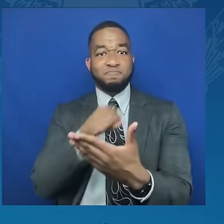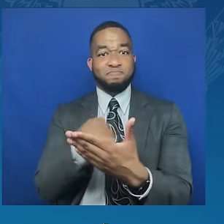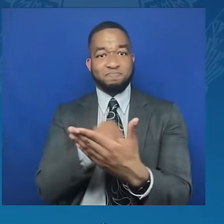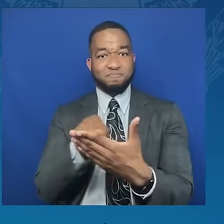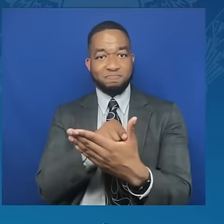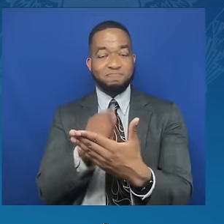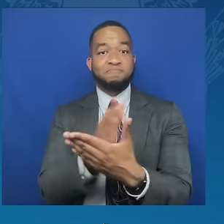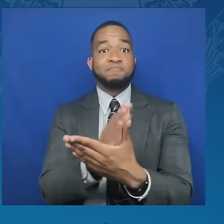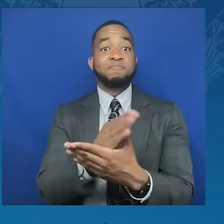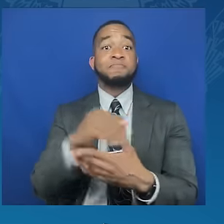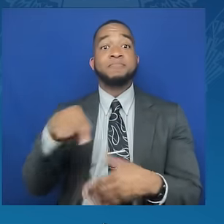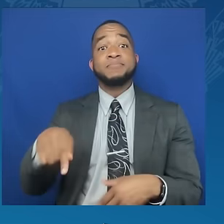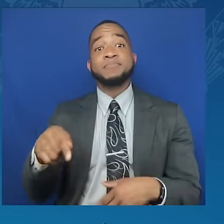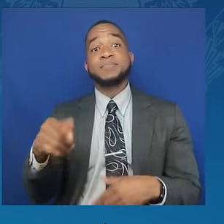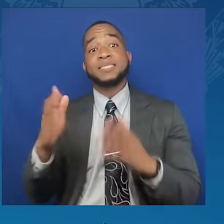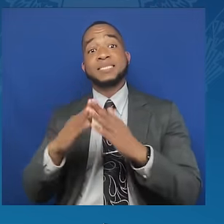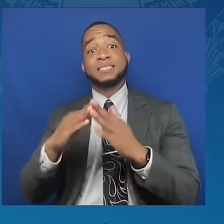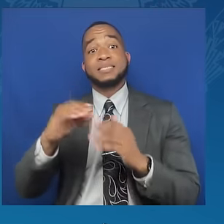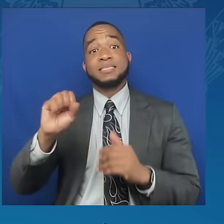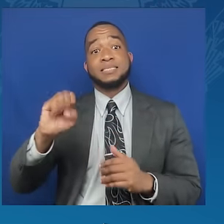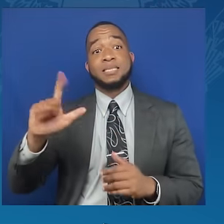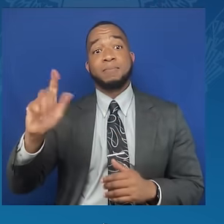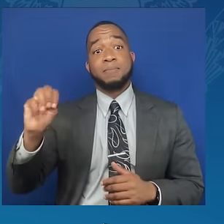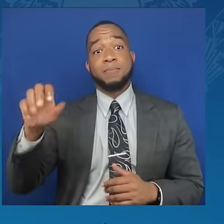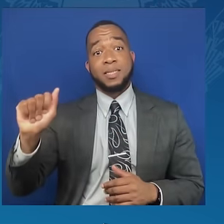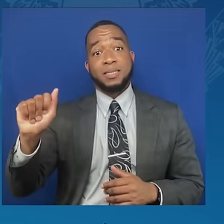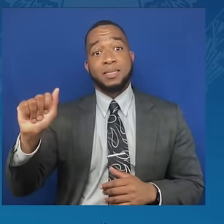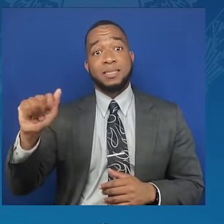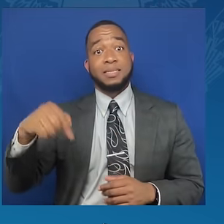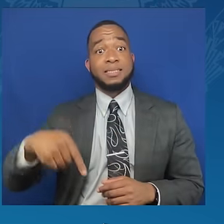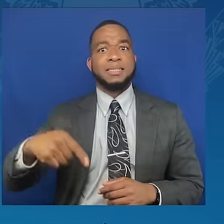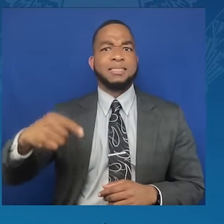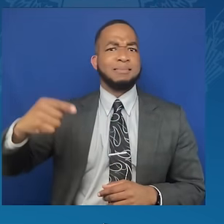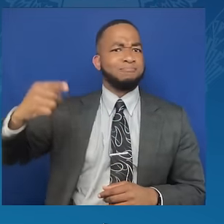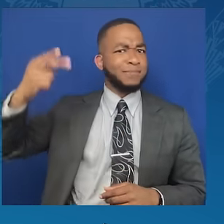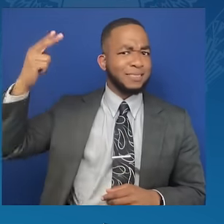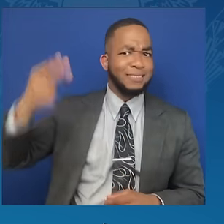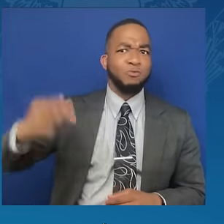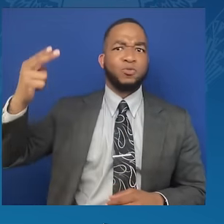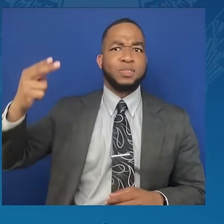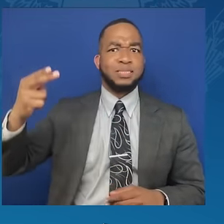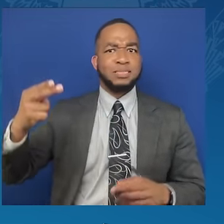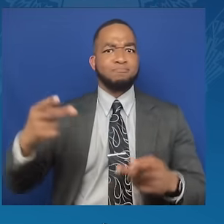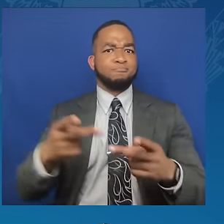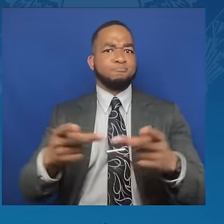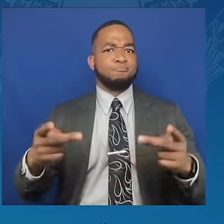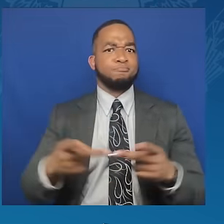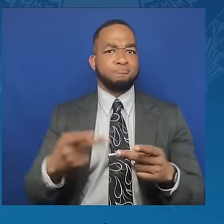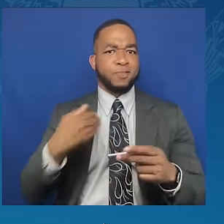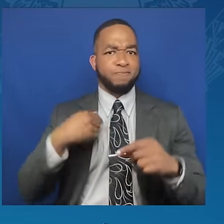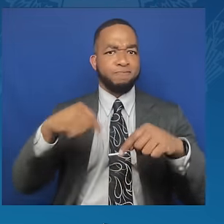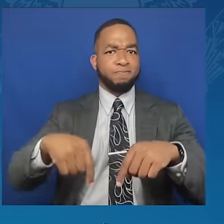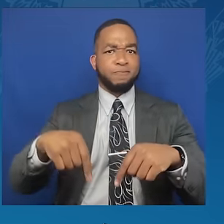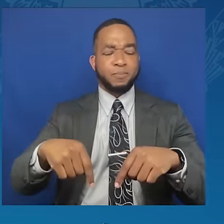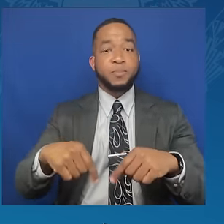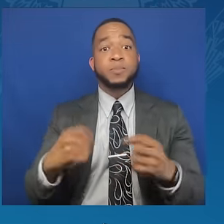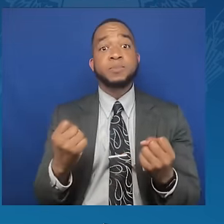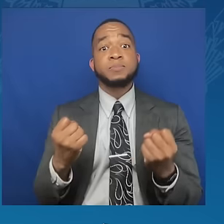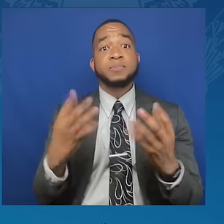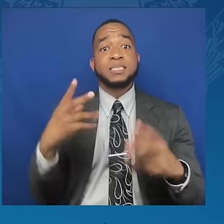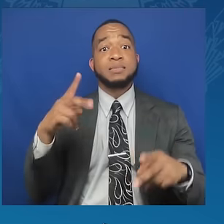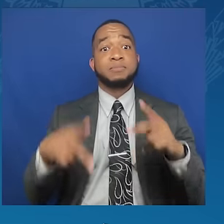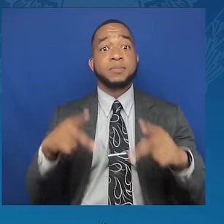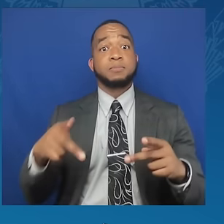many change makers have come to during the division of many of the great opportunities we as a country